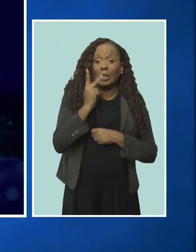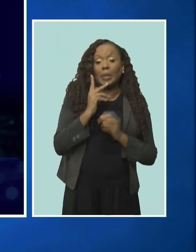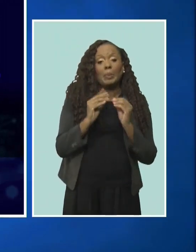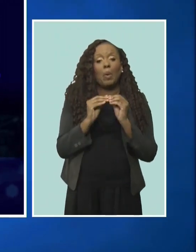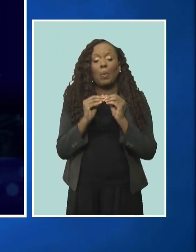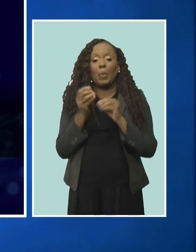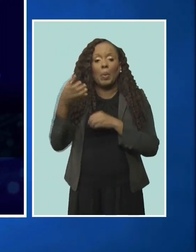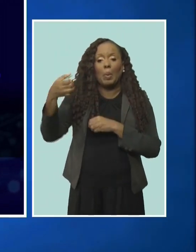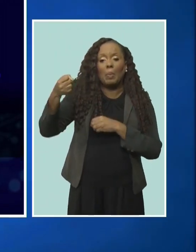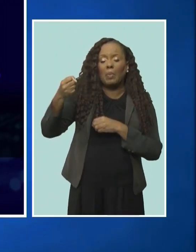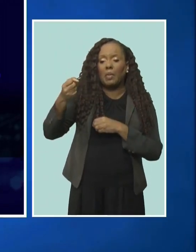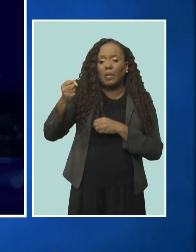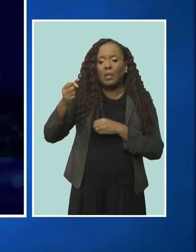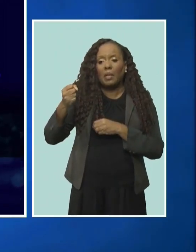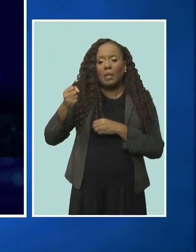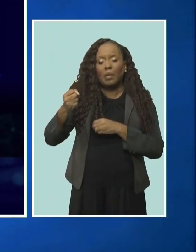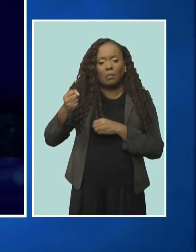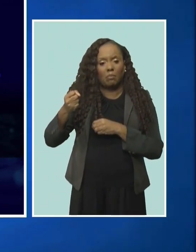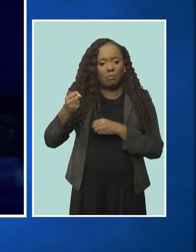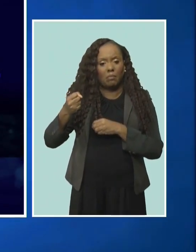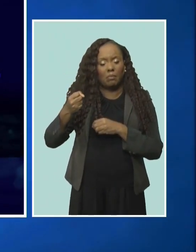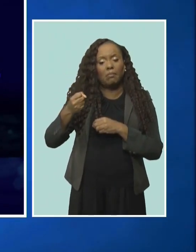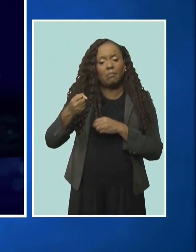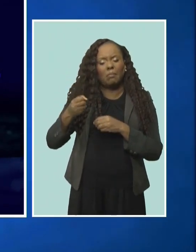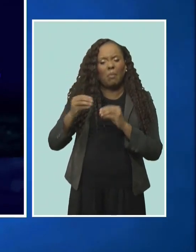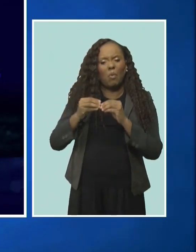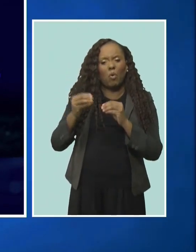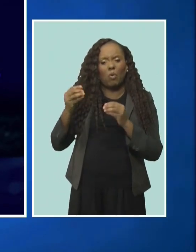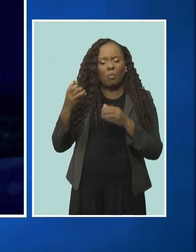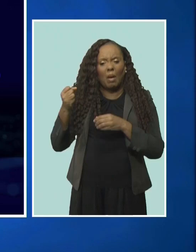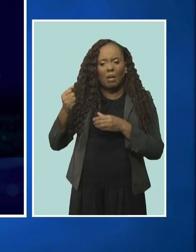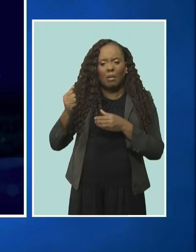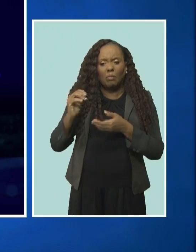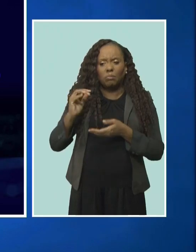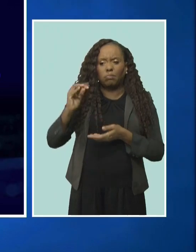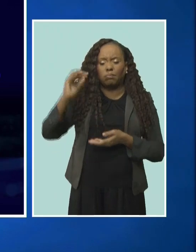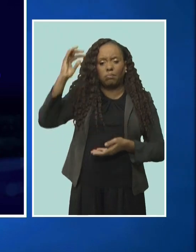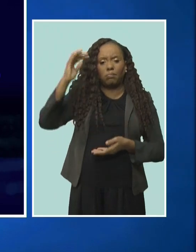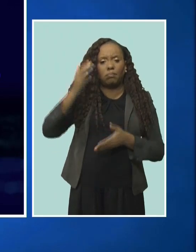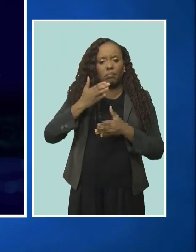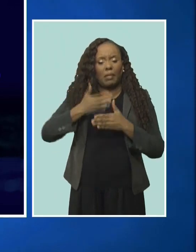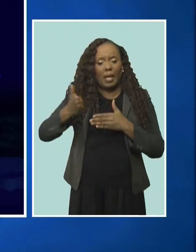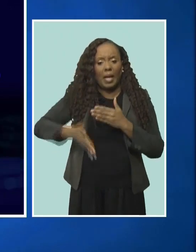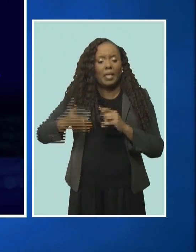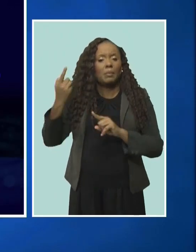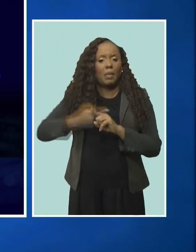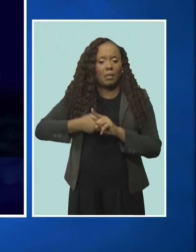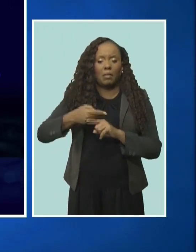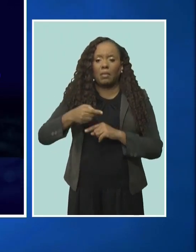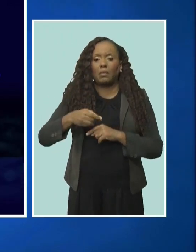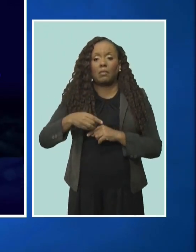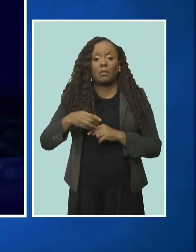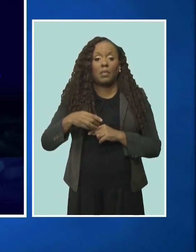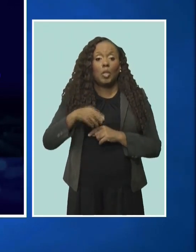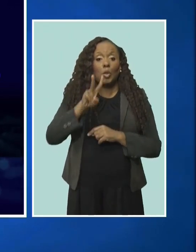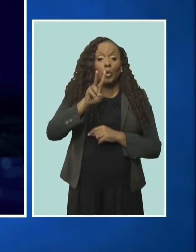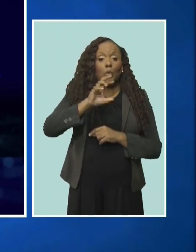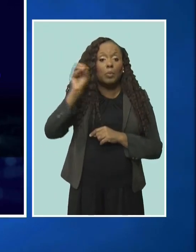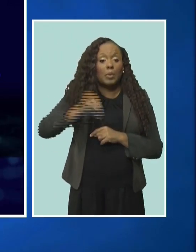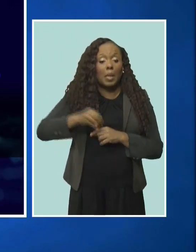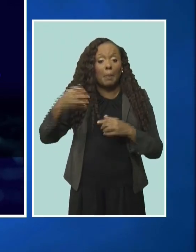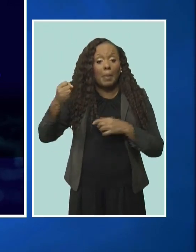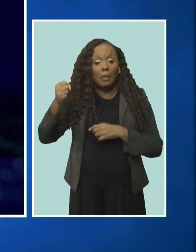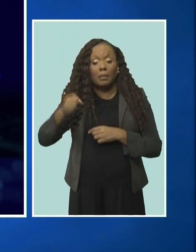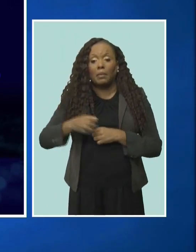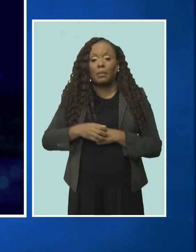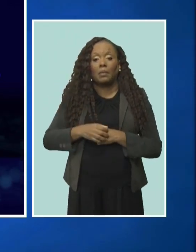go out by the end of this month for 2% and whole. But I think the